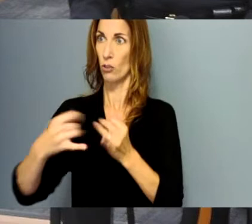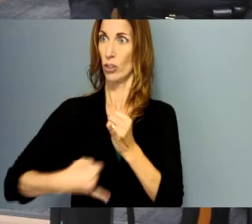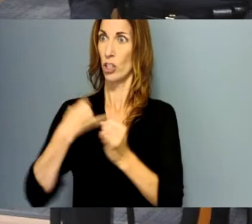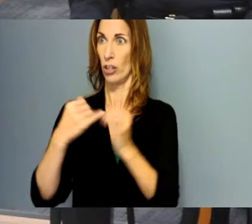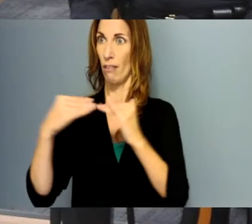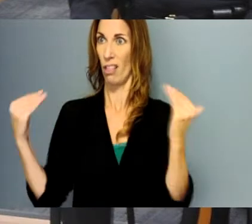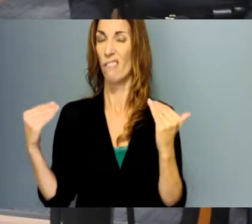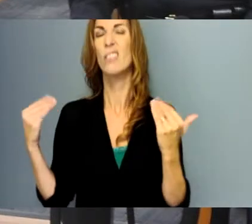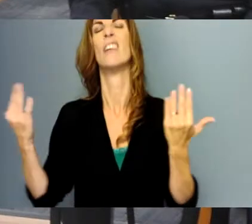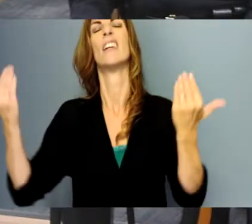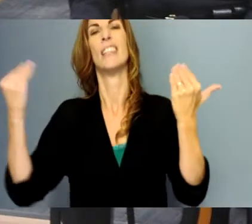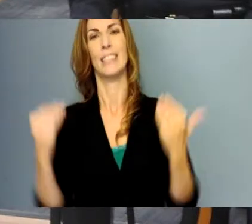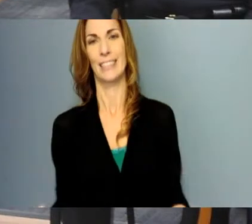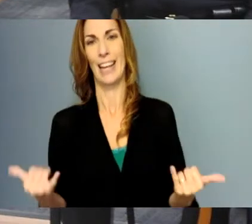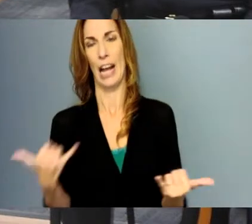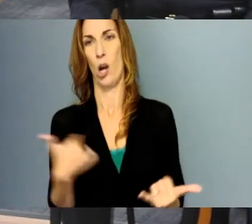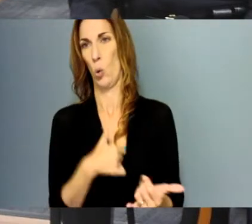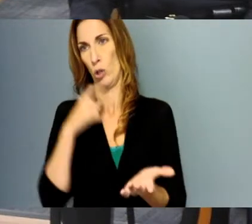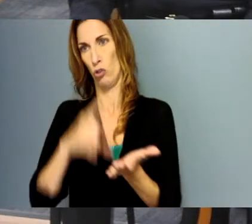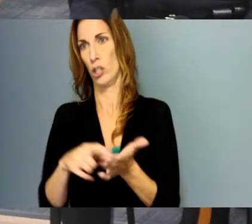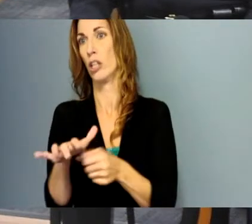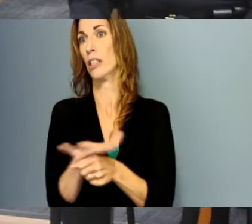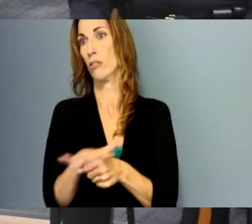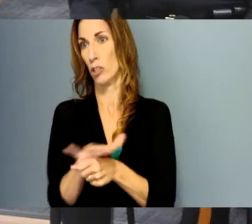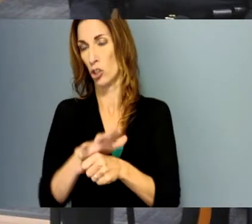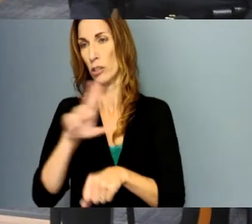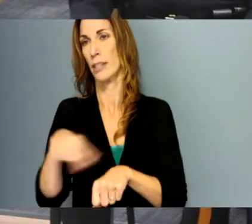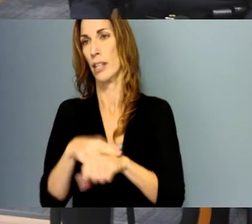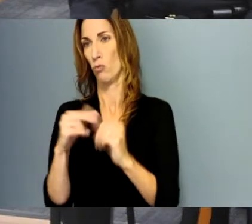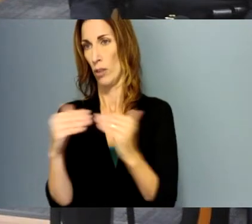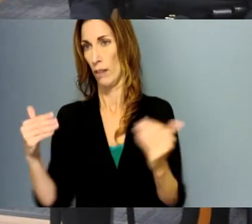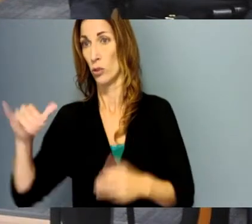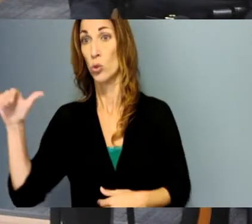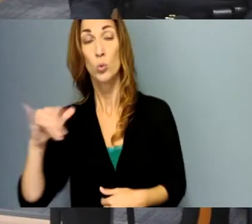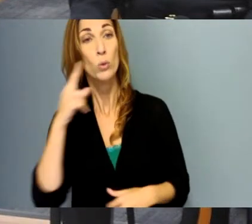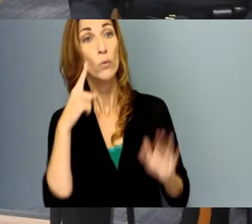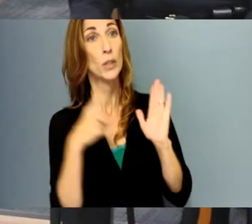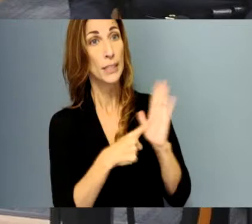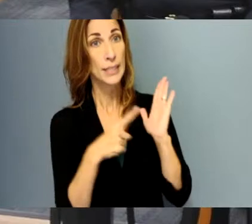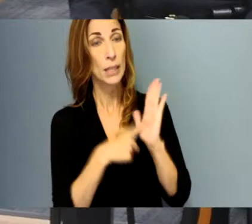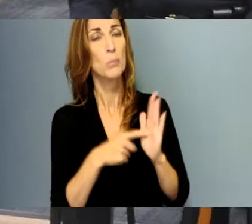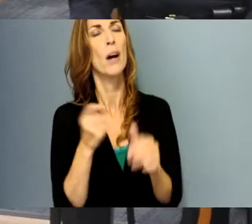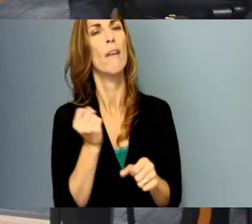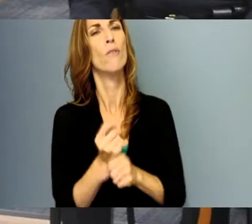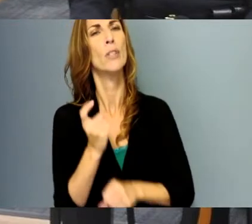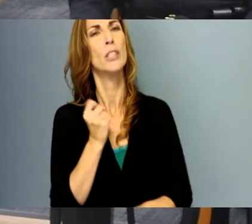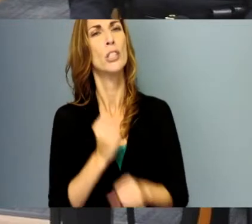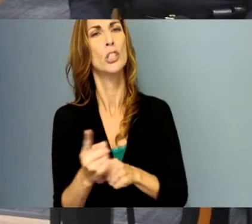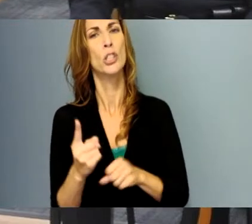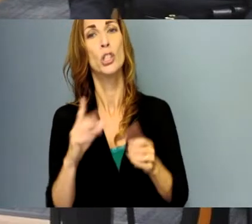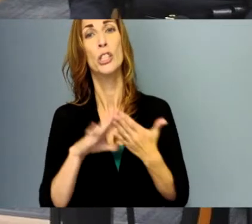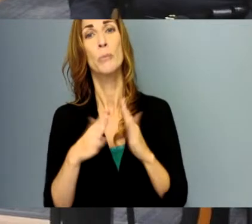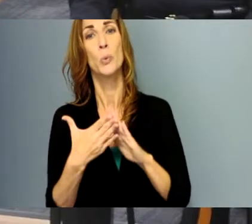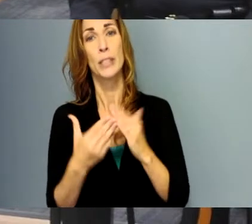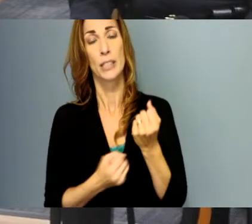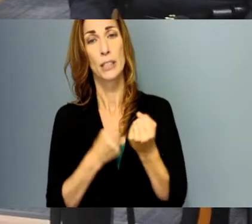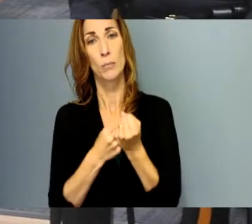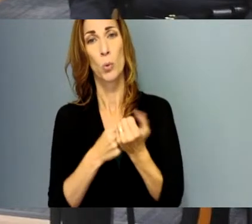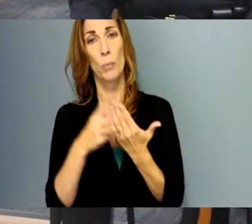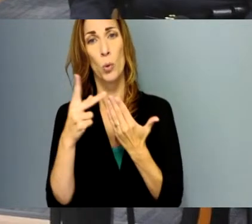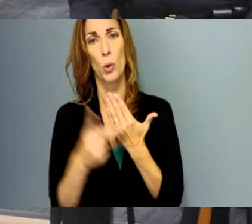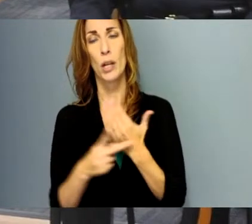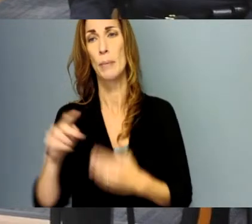they're also being recognized on a regional and national level. So for example, each year, the Community Support Program,